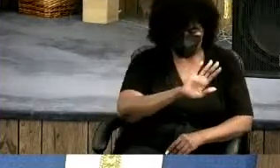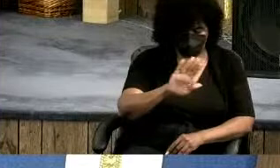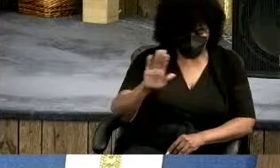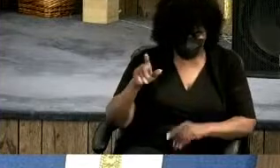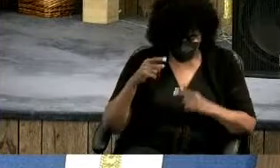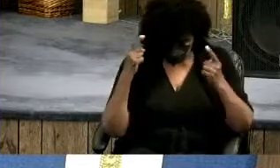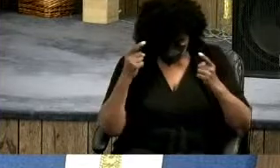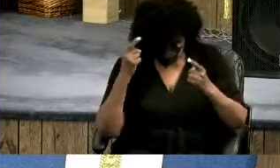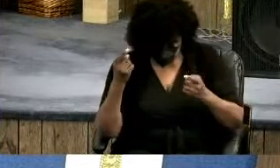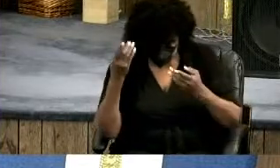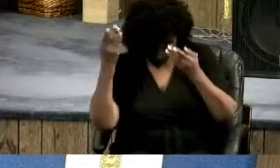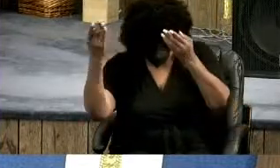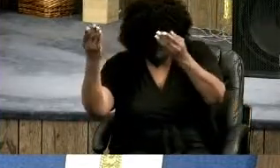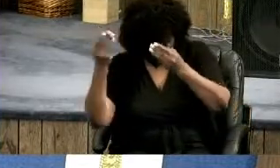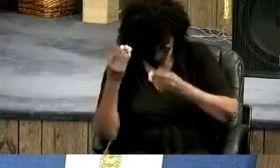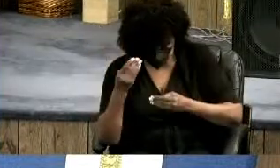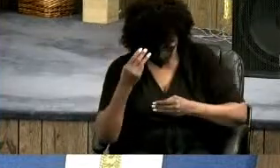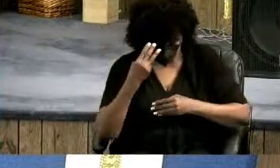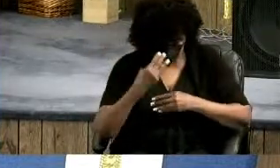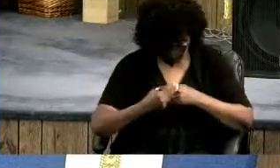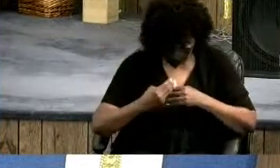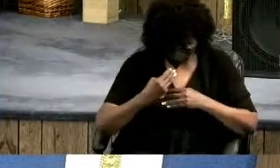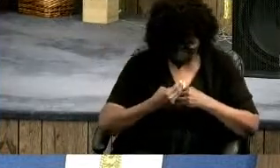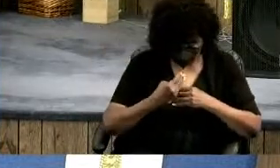and drink all of it.